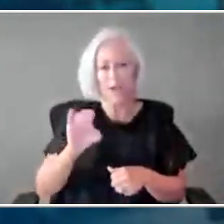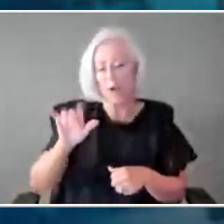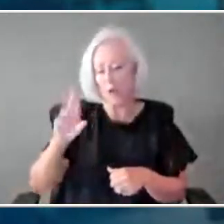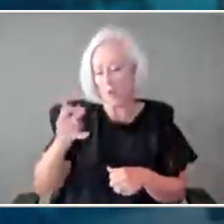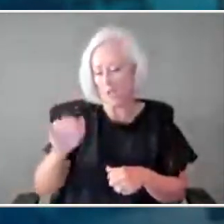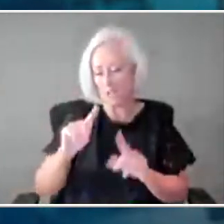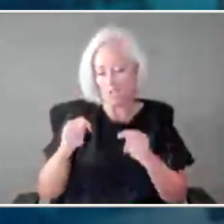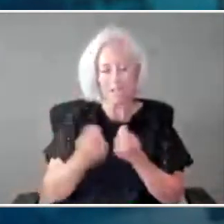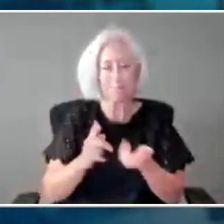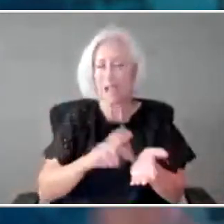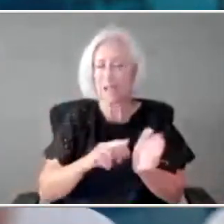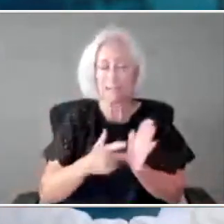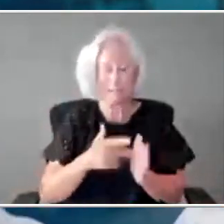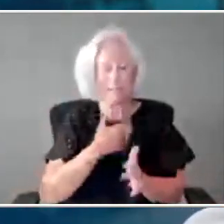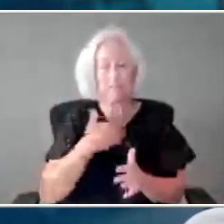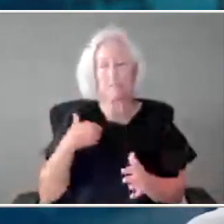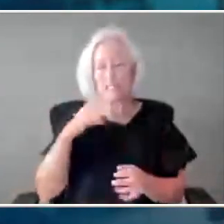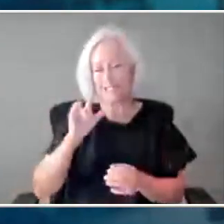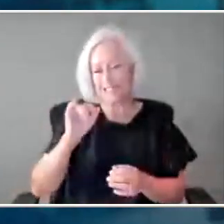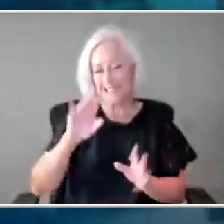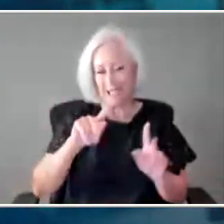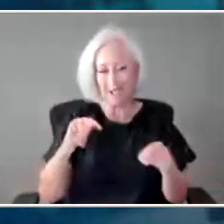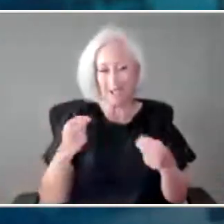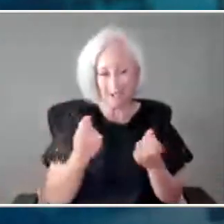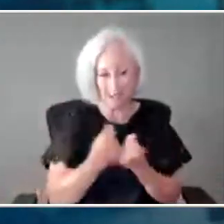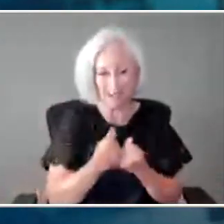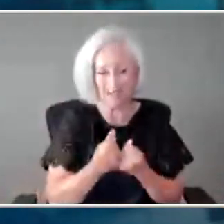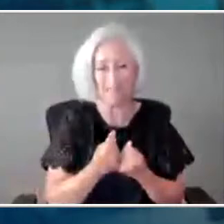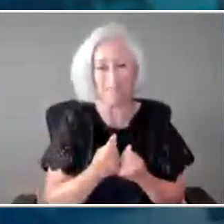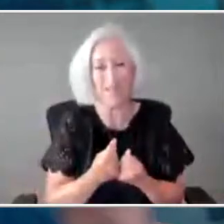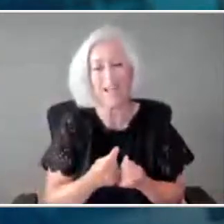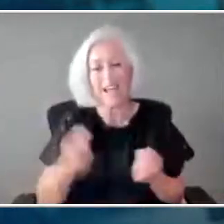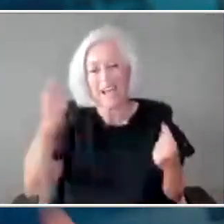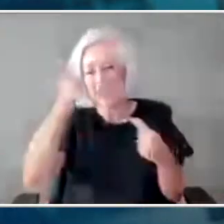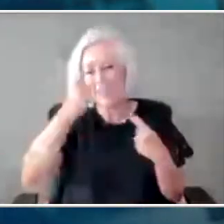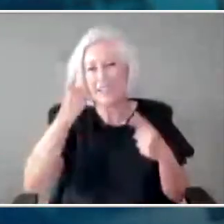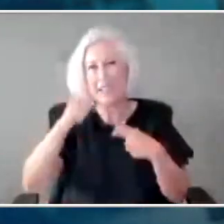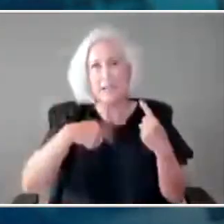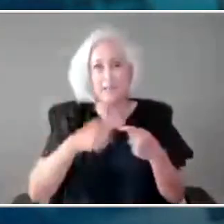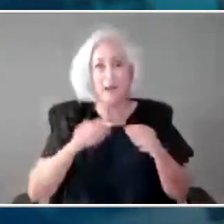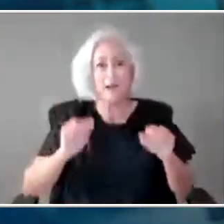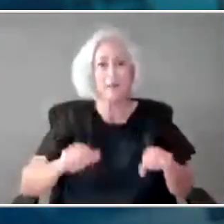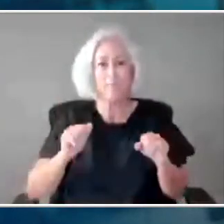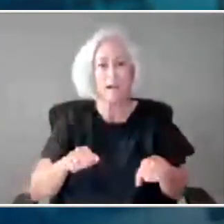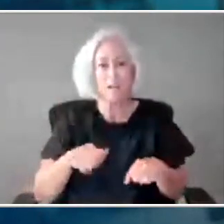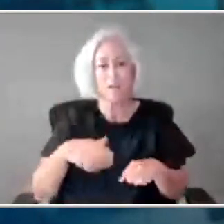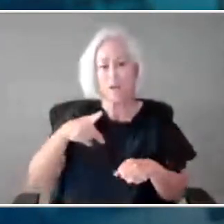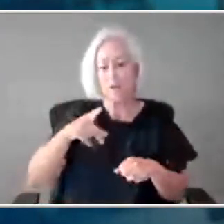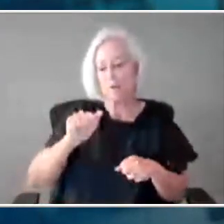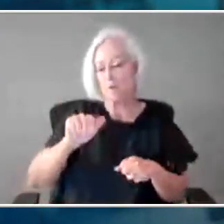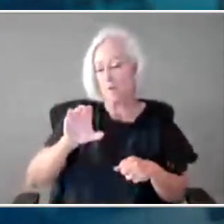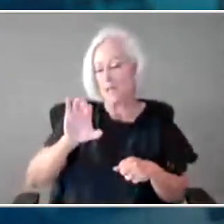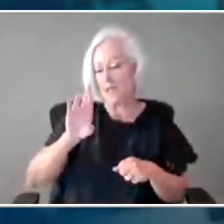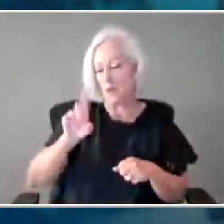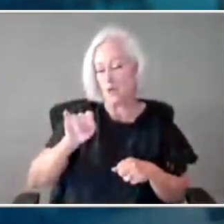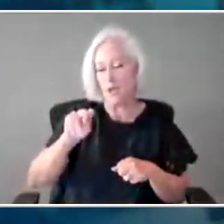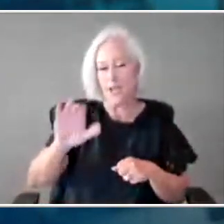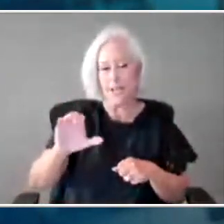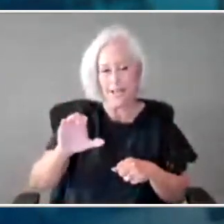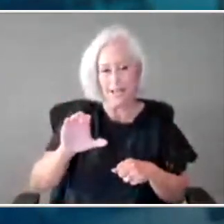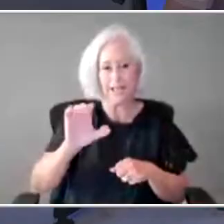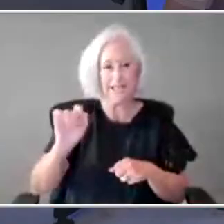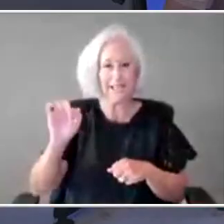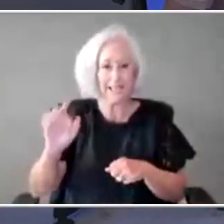well, and then also kind of the considerations of issues with possible pancreatic cancer. So also talking with our high-risk GI team about that as